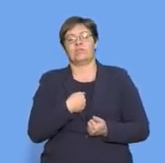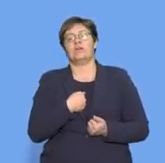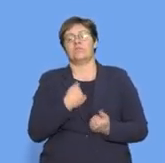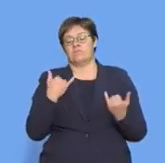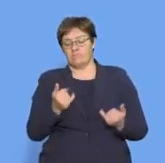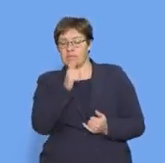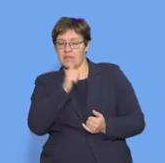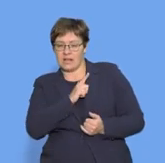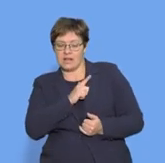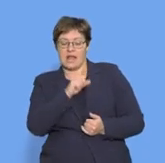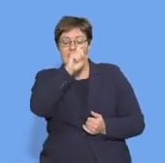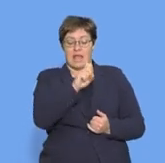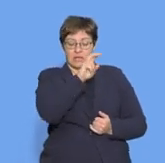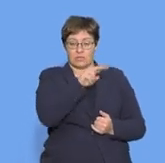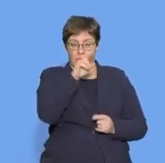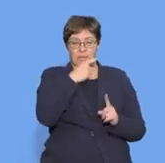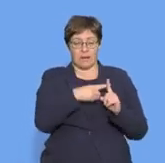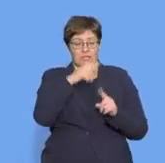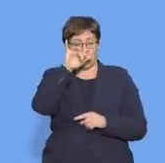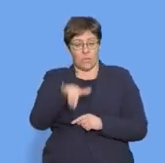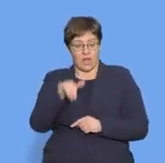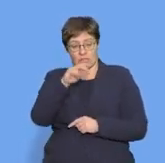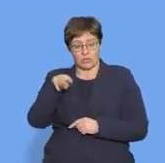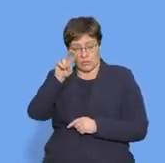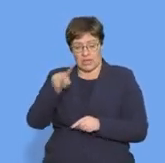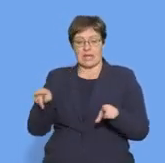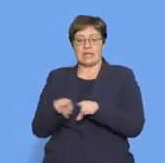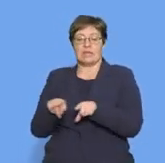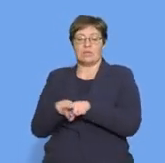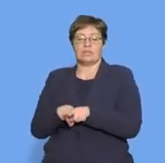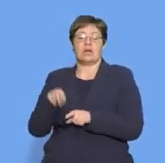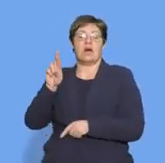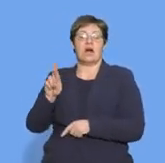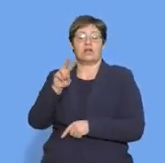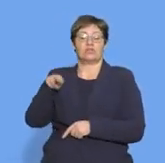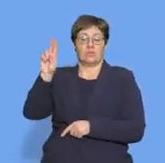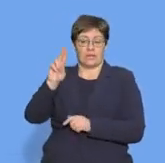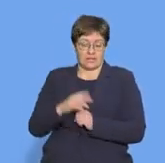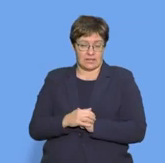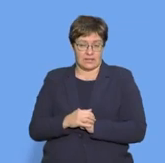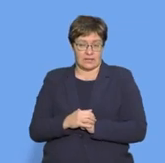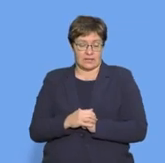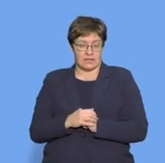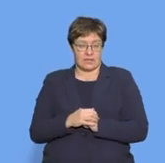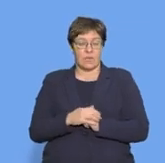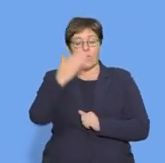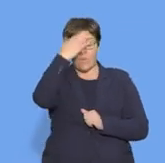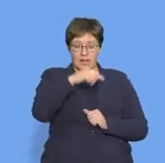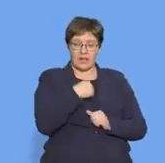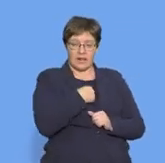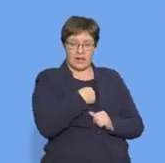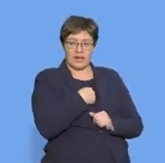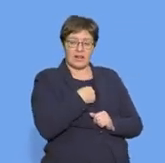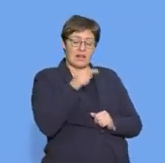simply tells us that x squared plus y squared is equals to r squared. We know